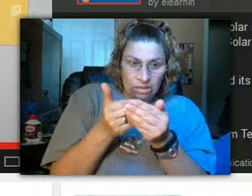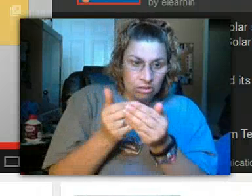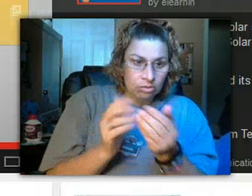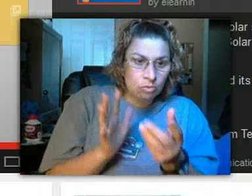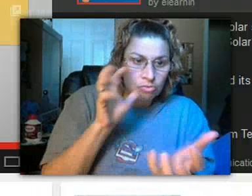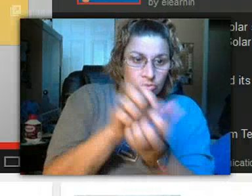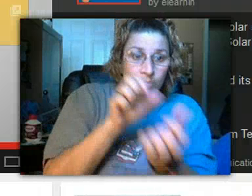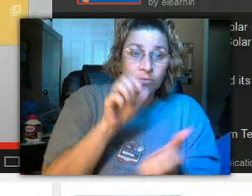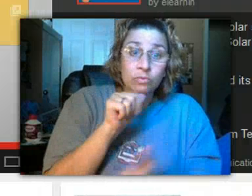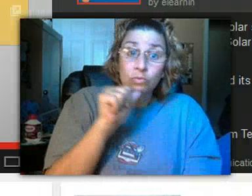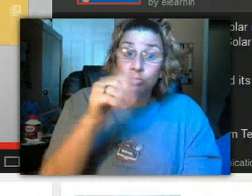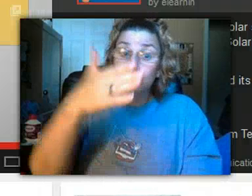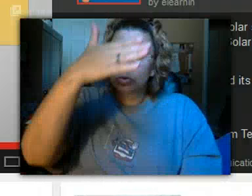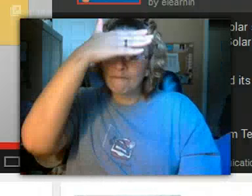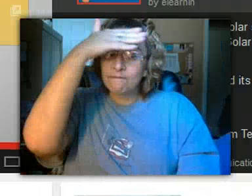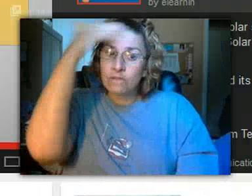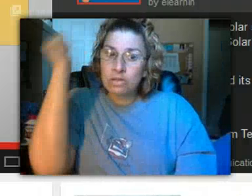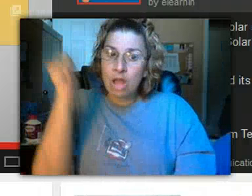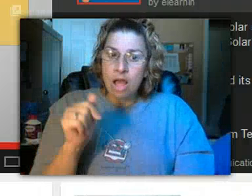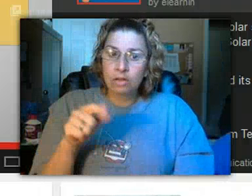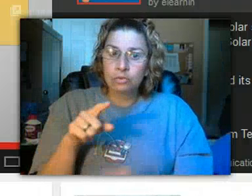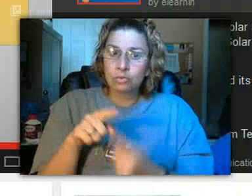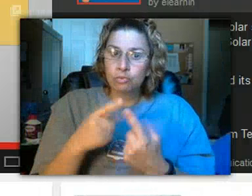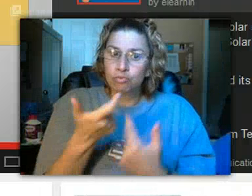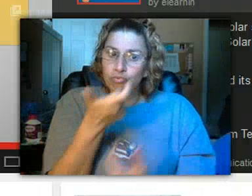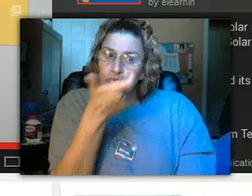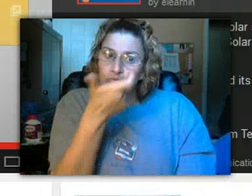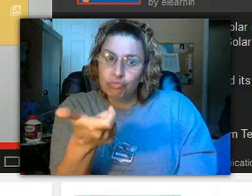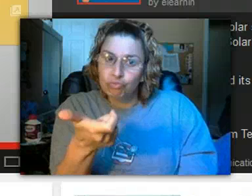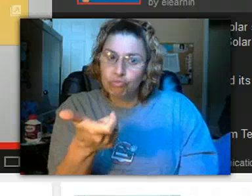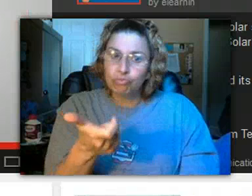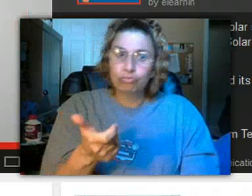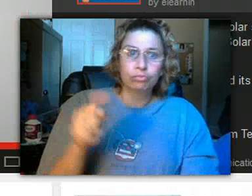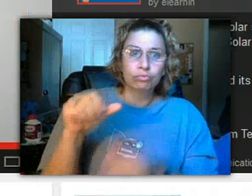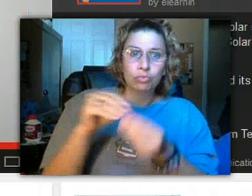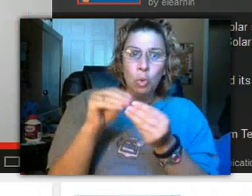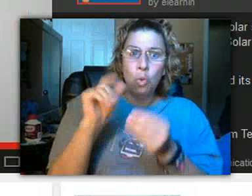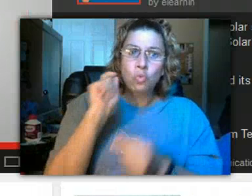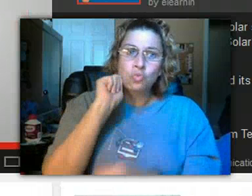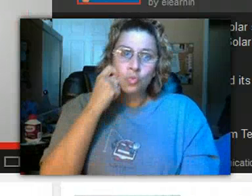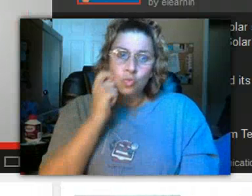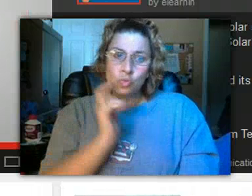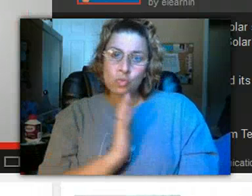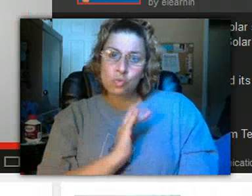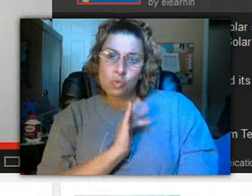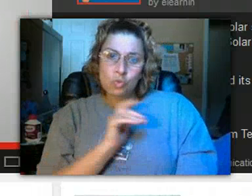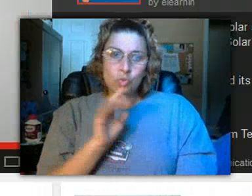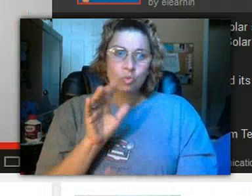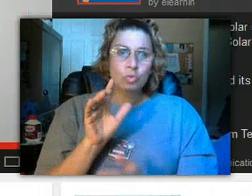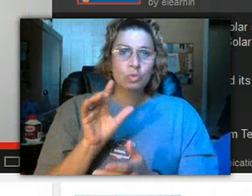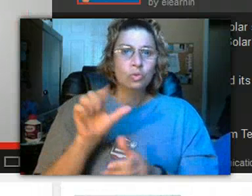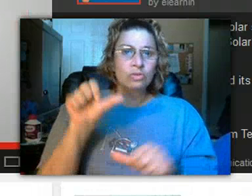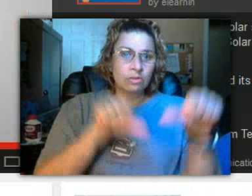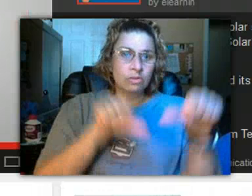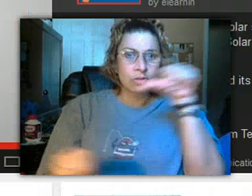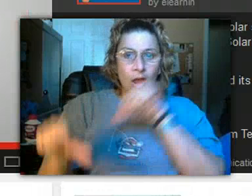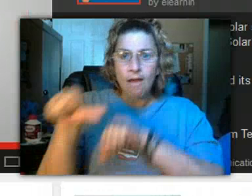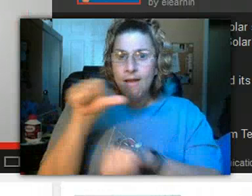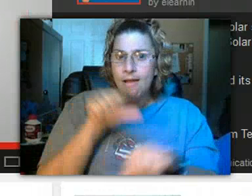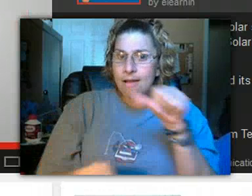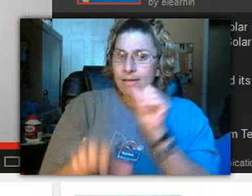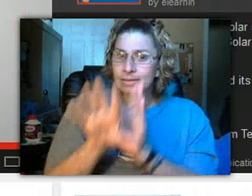to subscribe to our channel for more cool science videos.